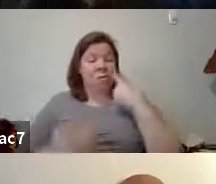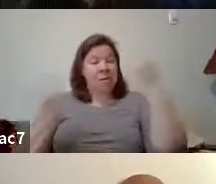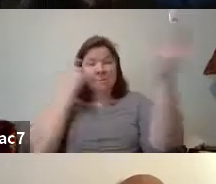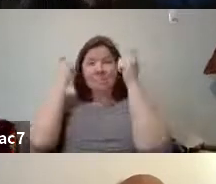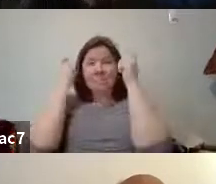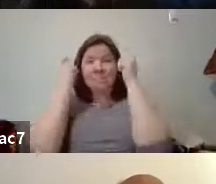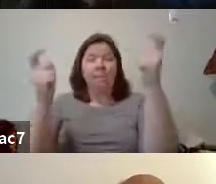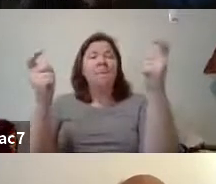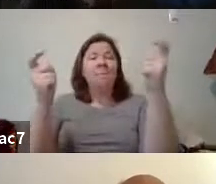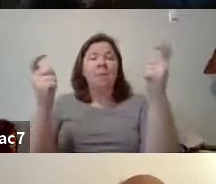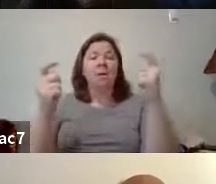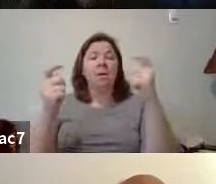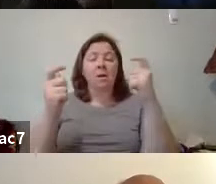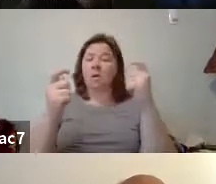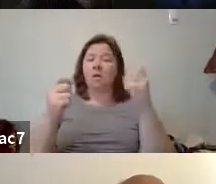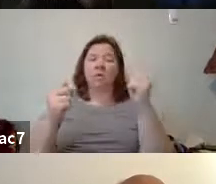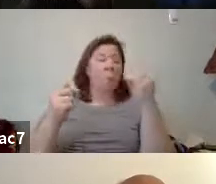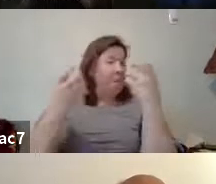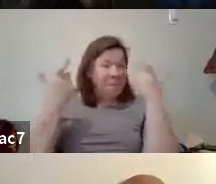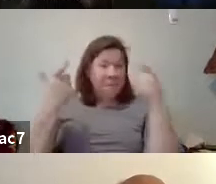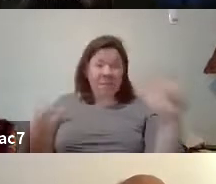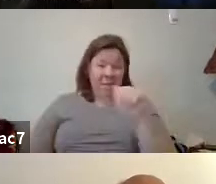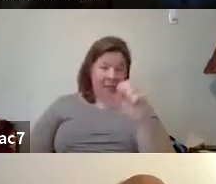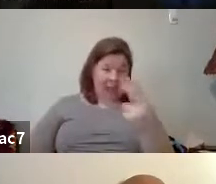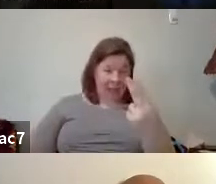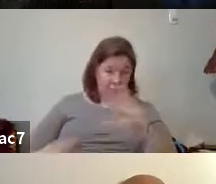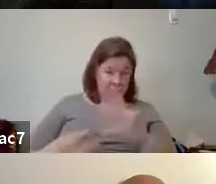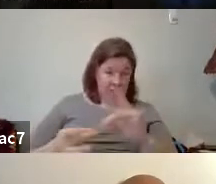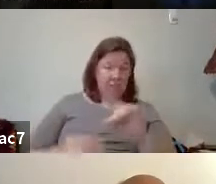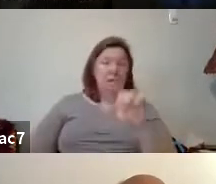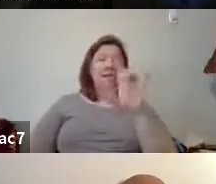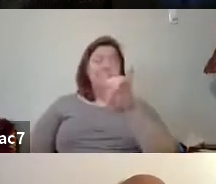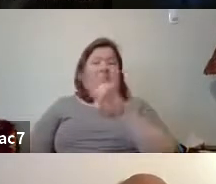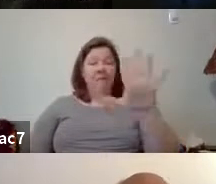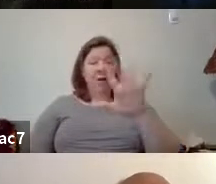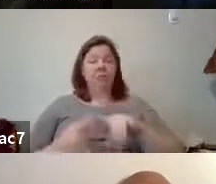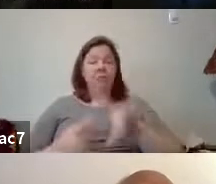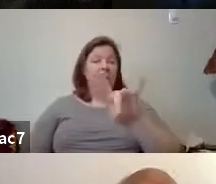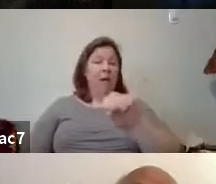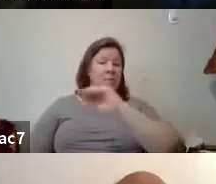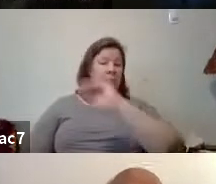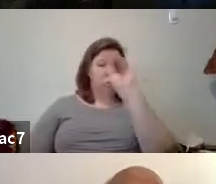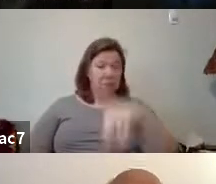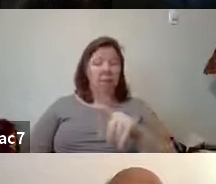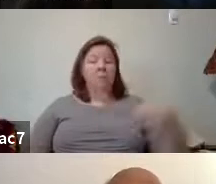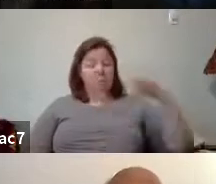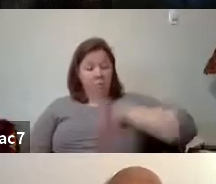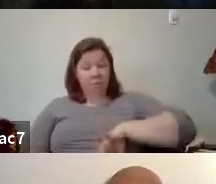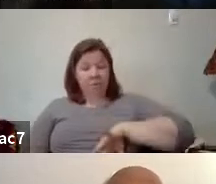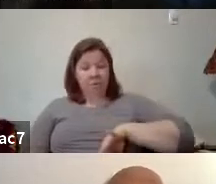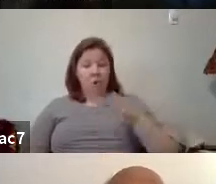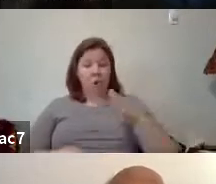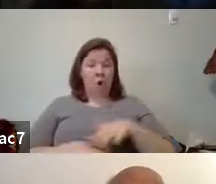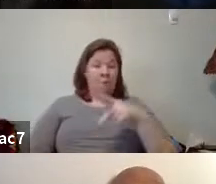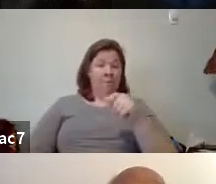for ONPASSIVE. ASH has stated that 75 to 80% of the profits of ONPASSIVE